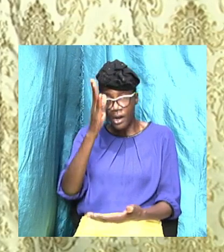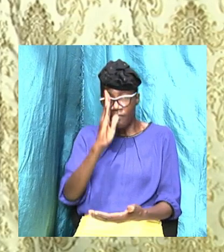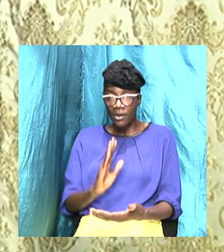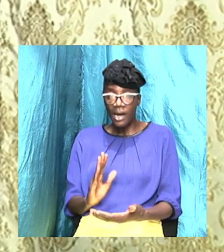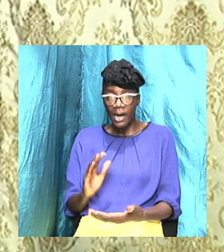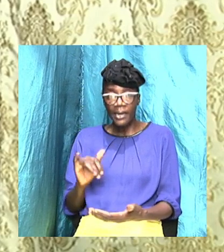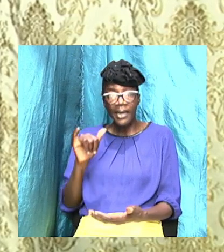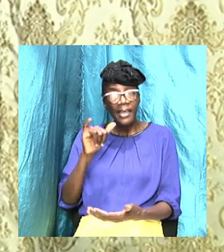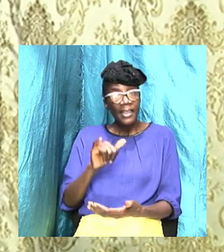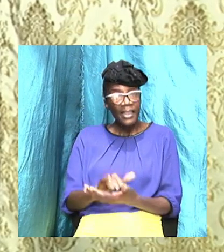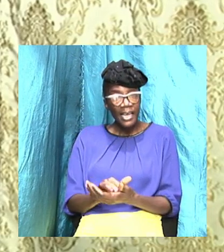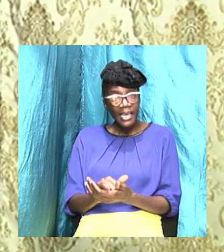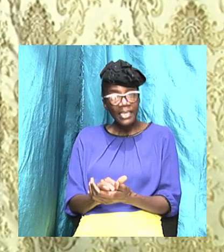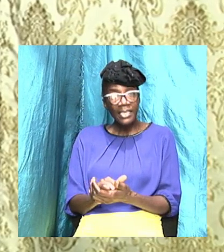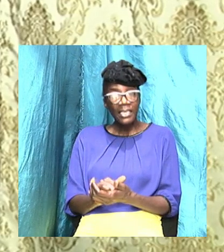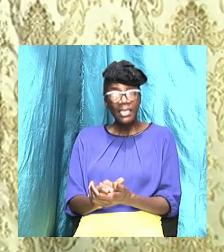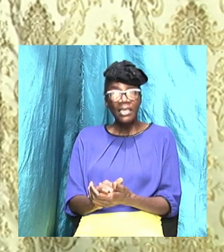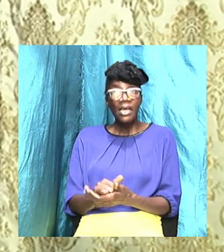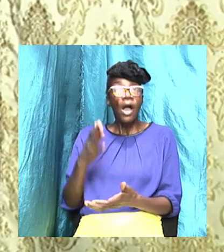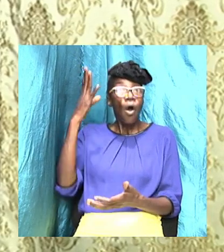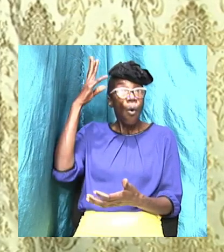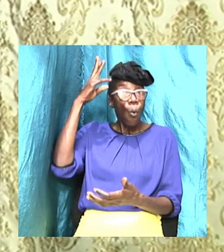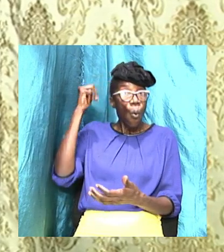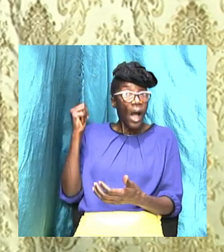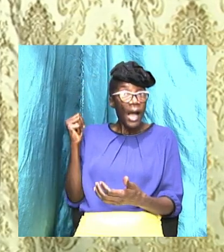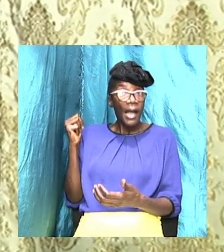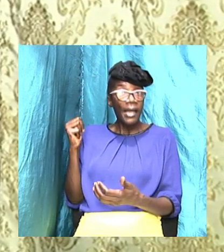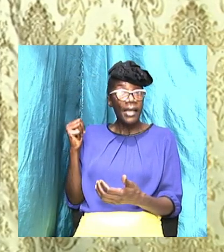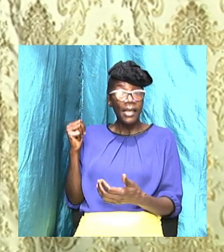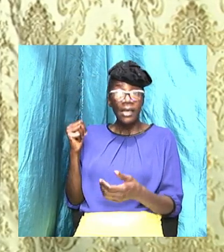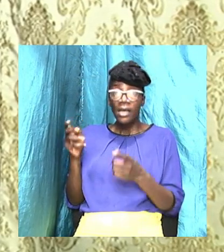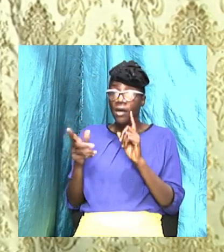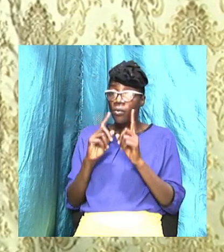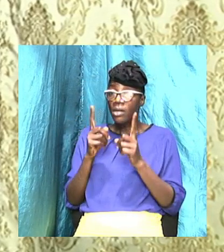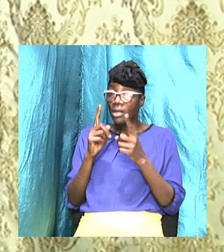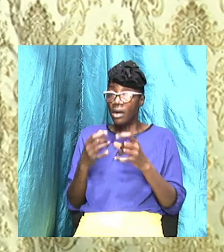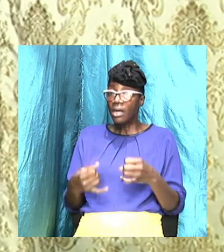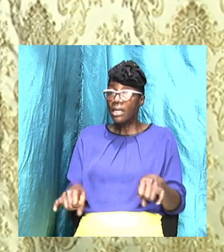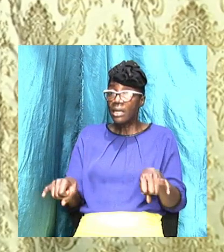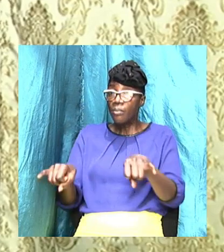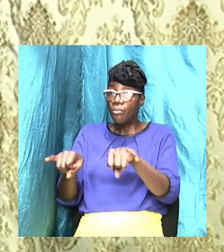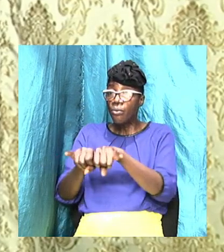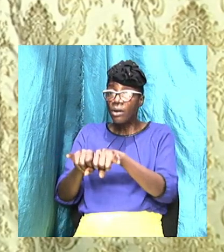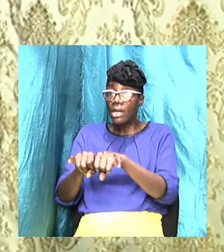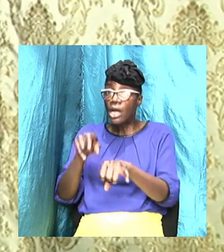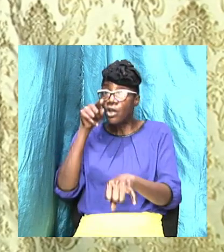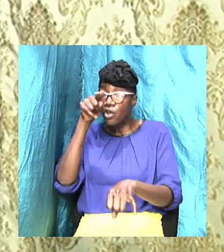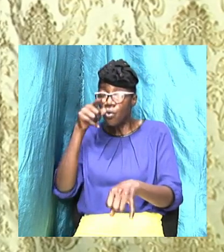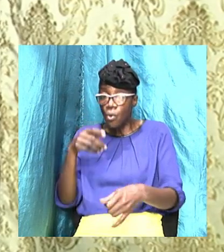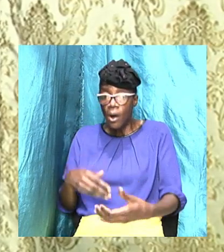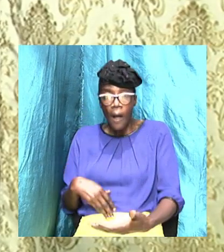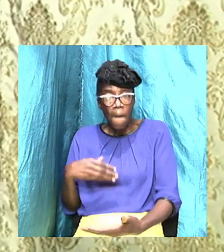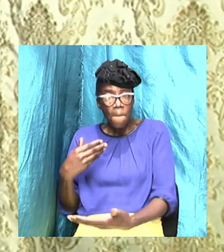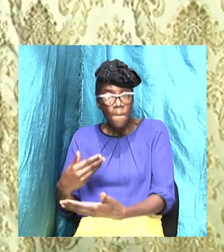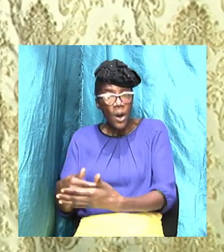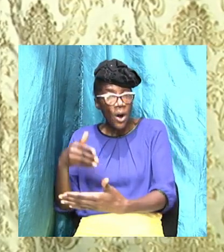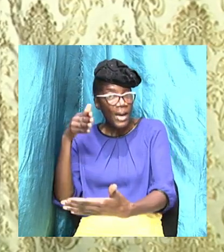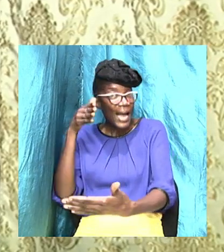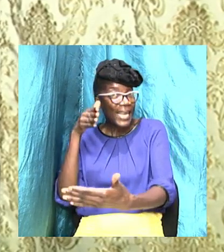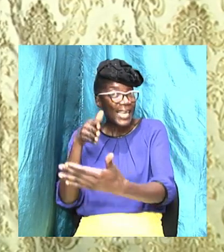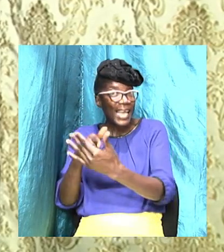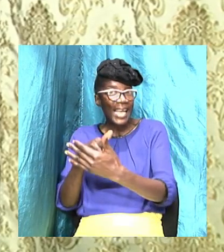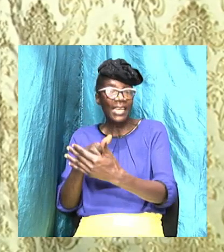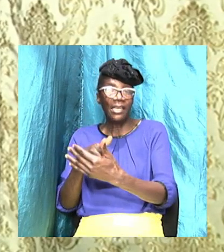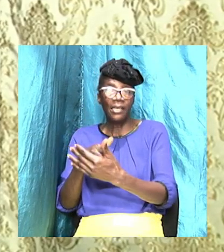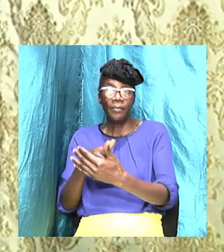And that is why we mention that it is important that you're born again. Because